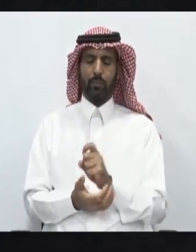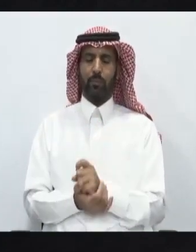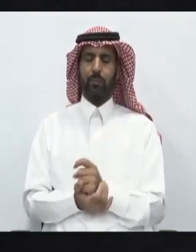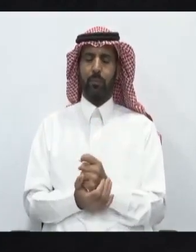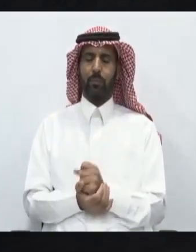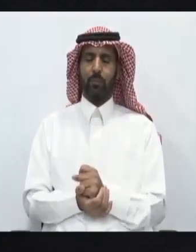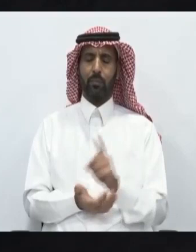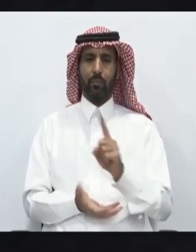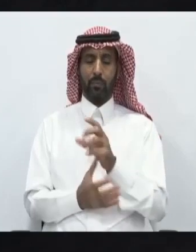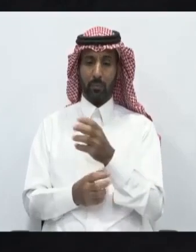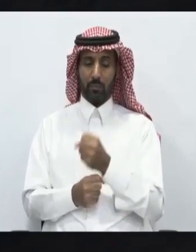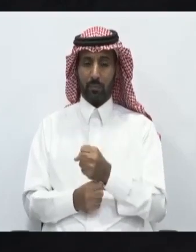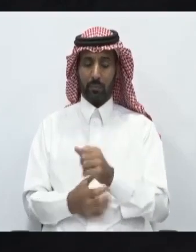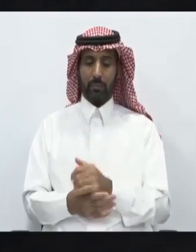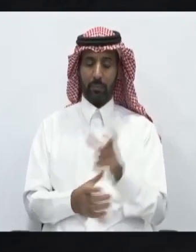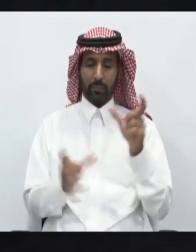and plants in you